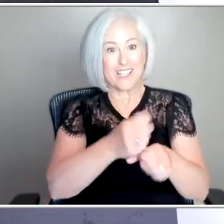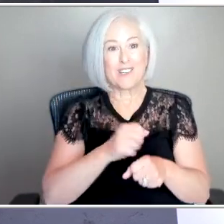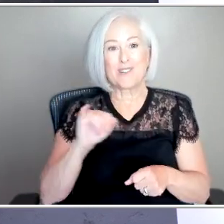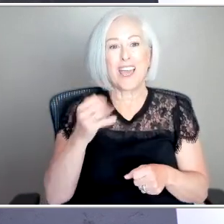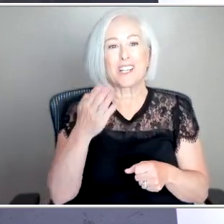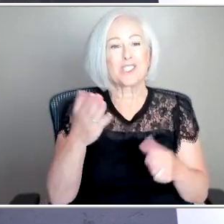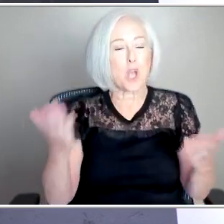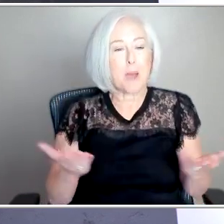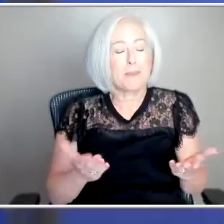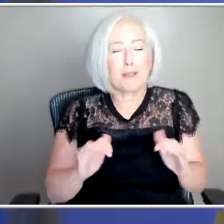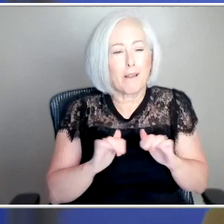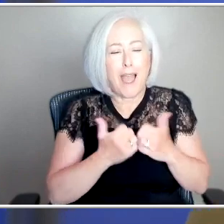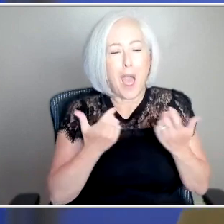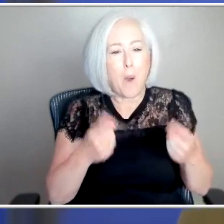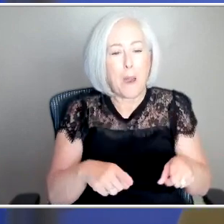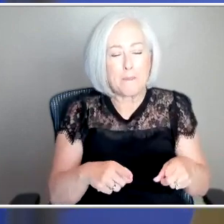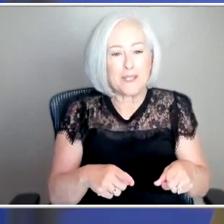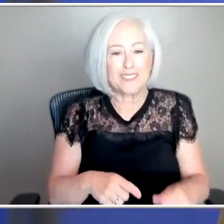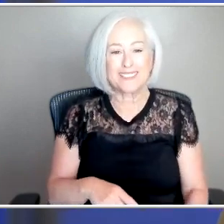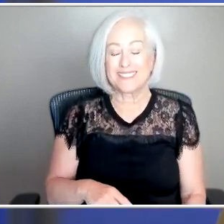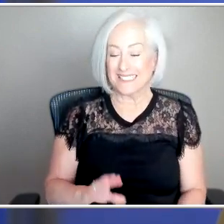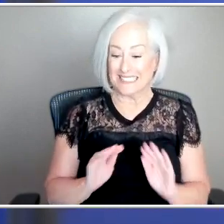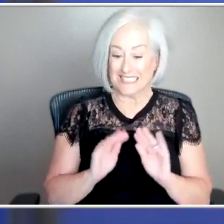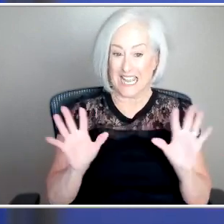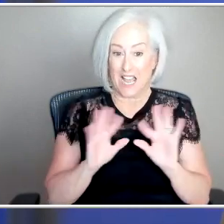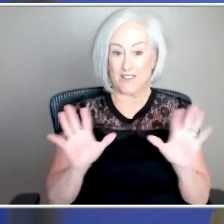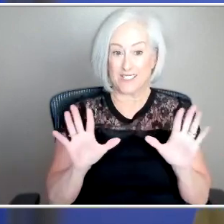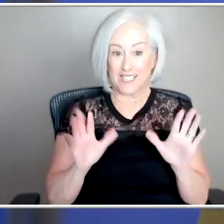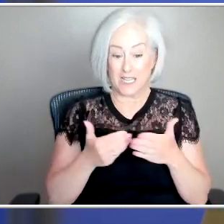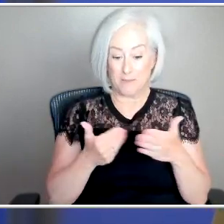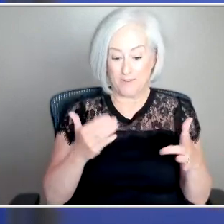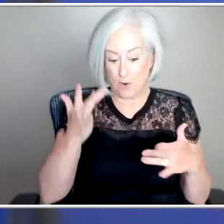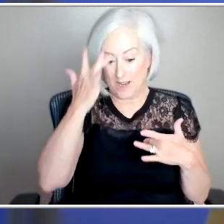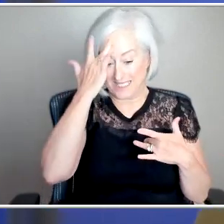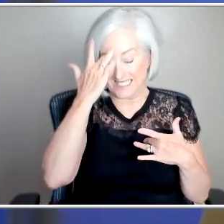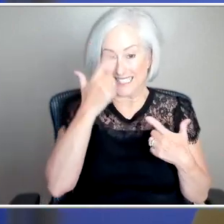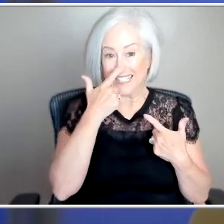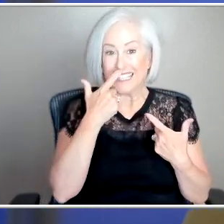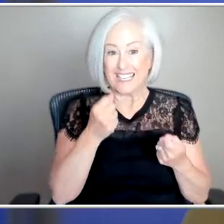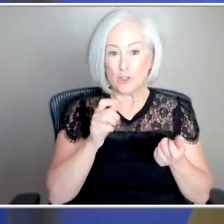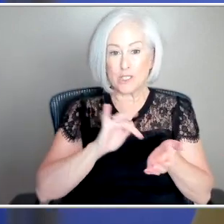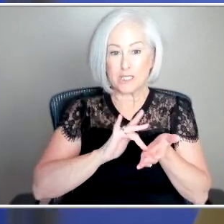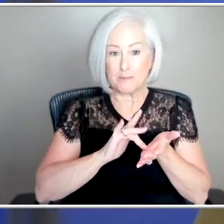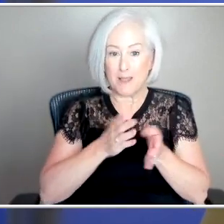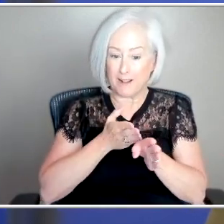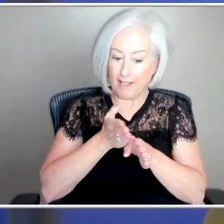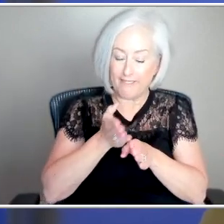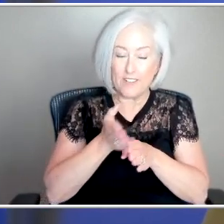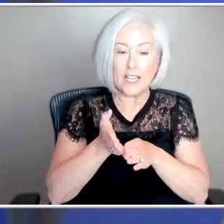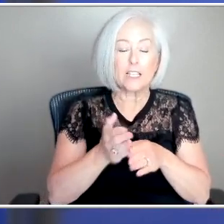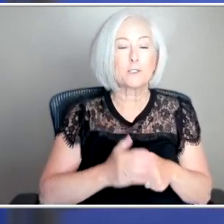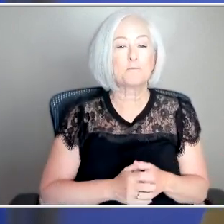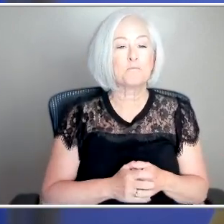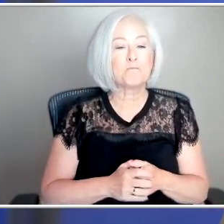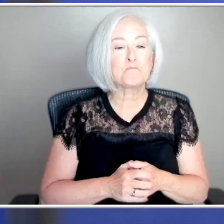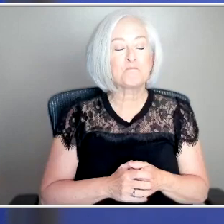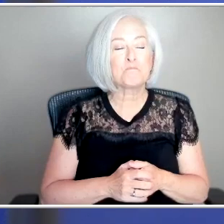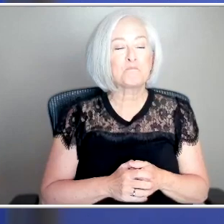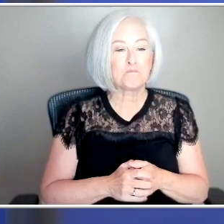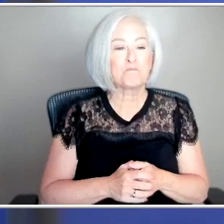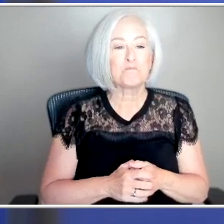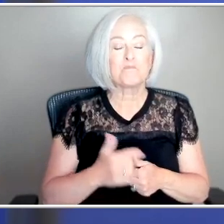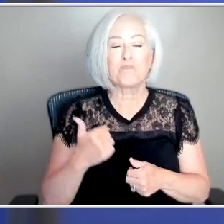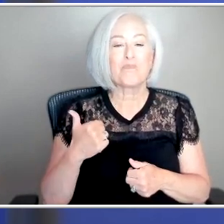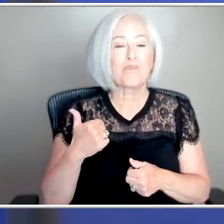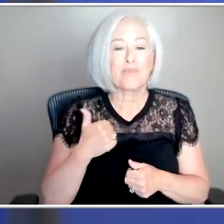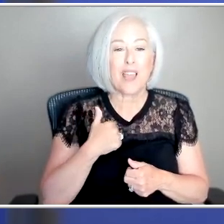happen? Well, obviously, before I got sick, I was very interested in the medical field, and I was looking at